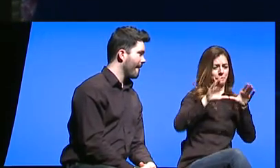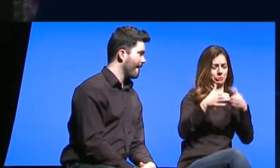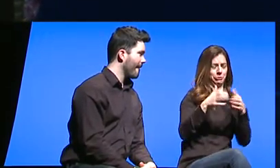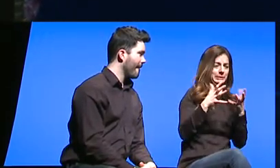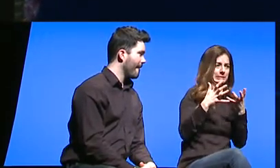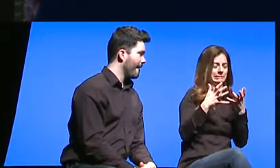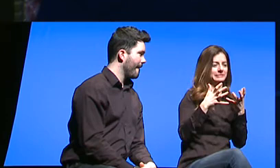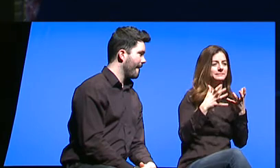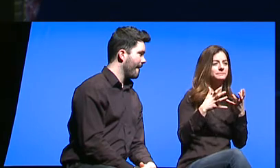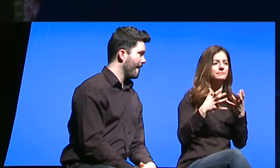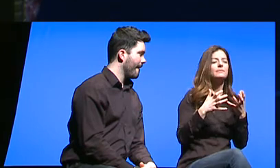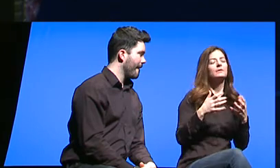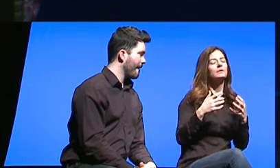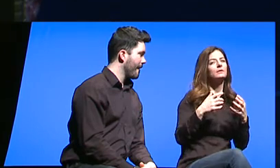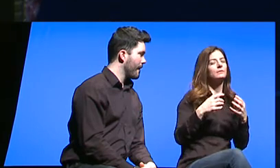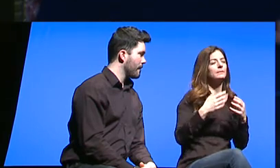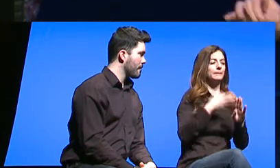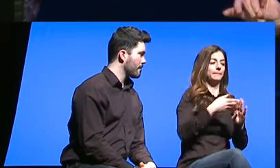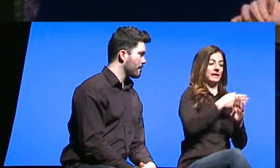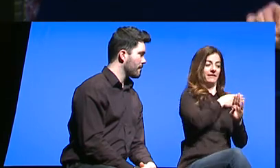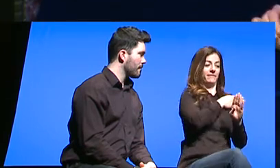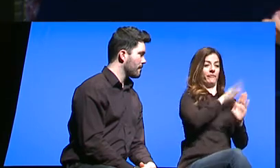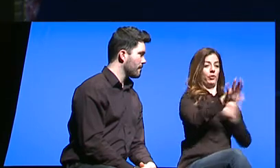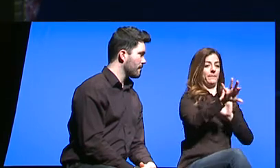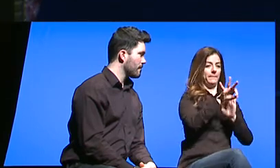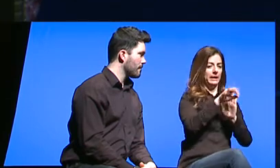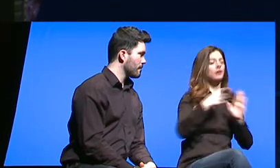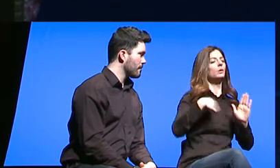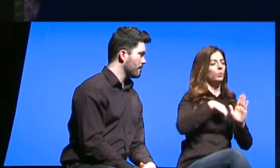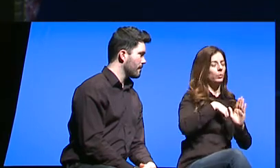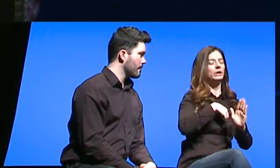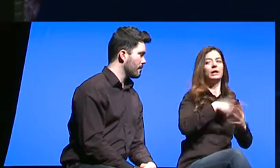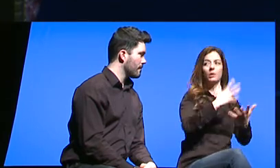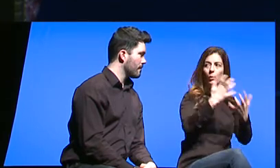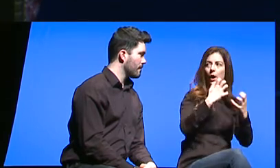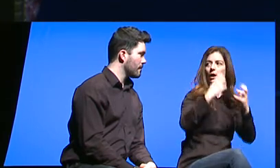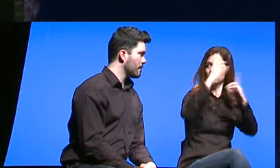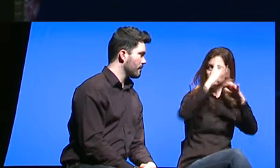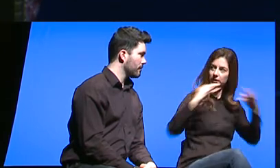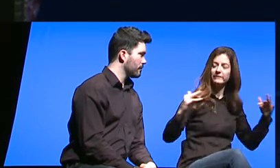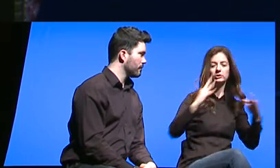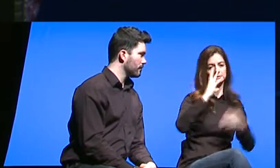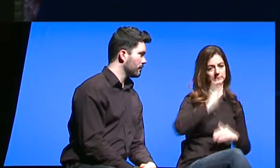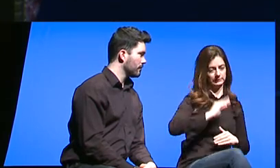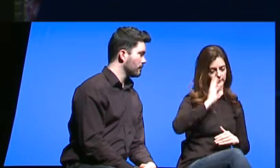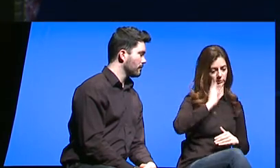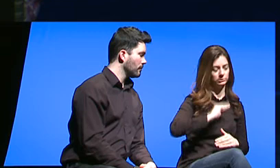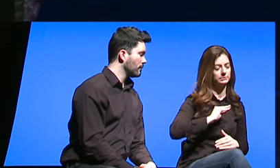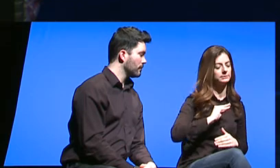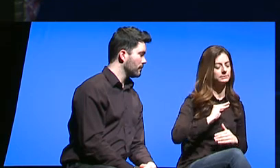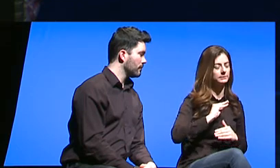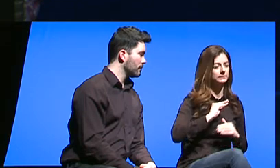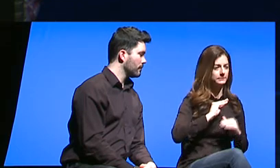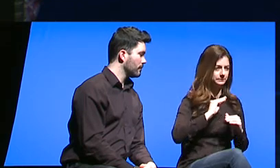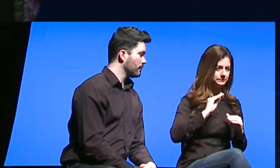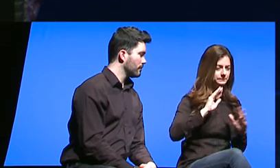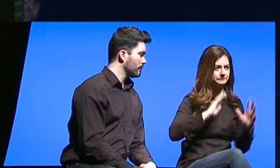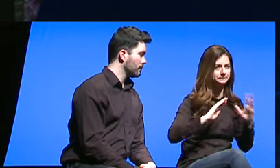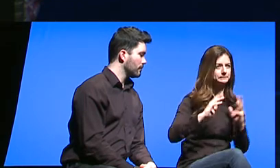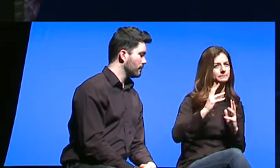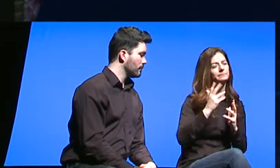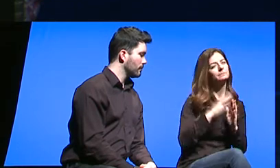were specifically looking for a diversity of experiences, and we were specifically, it's not that